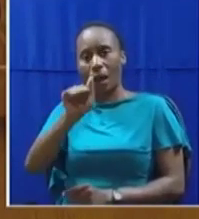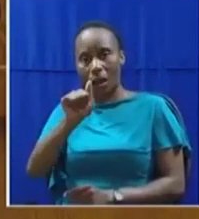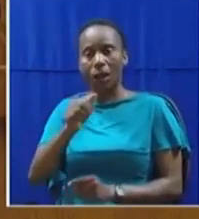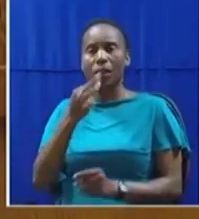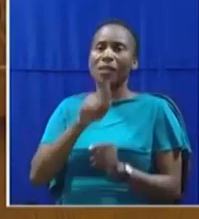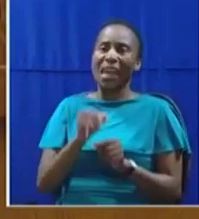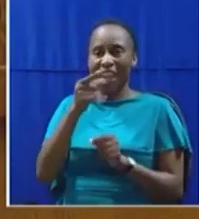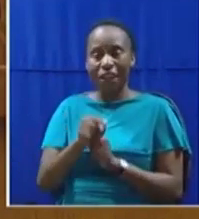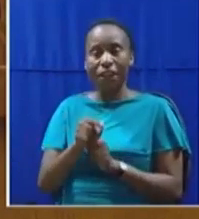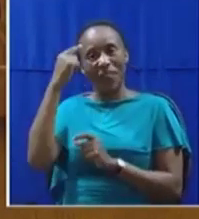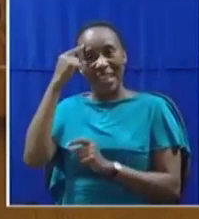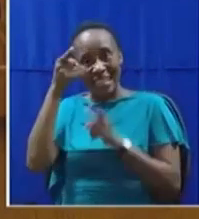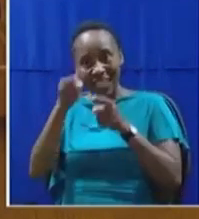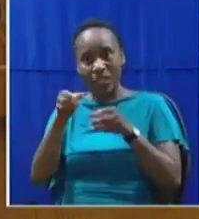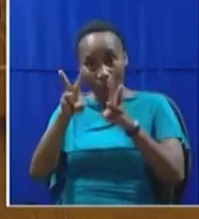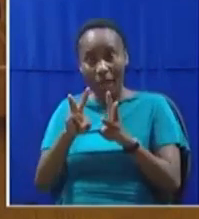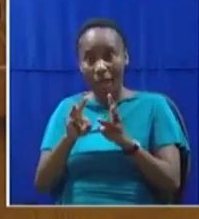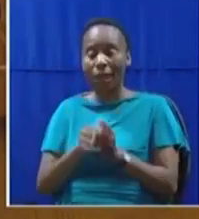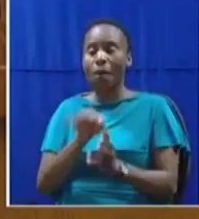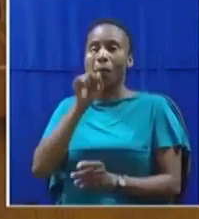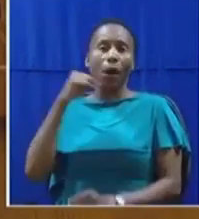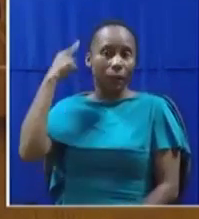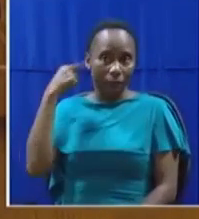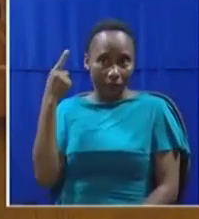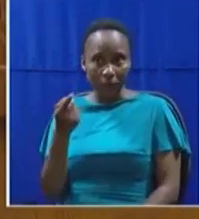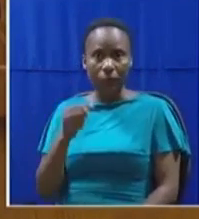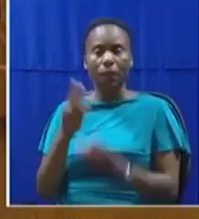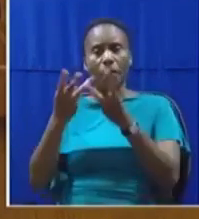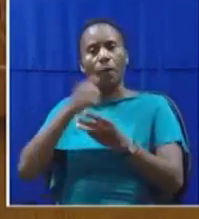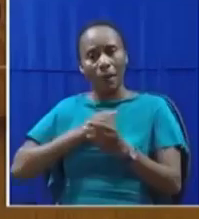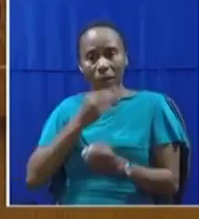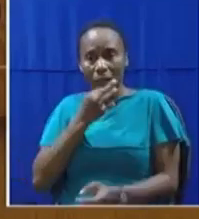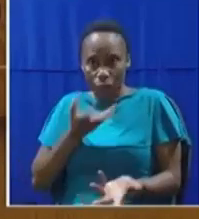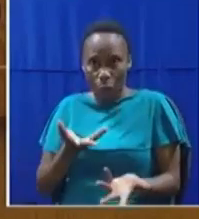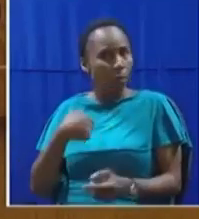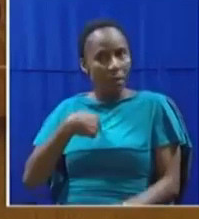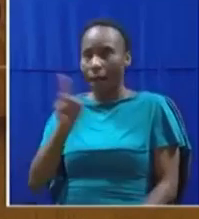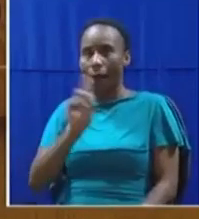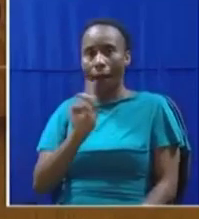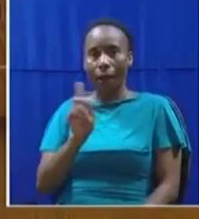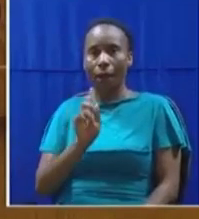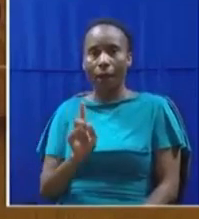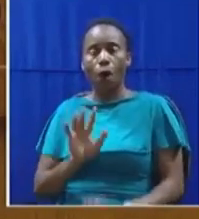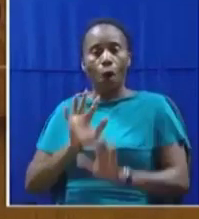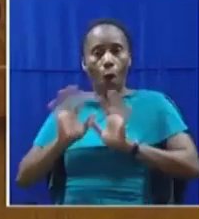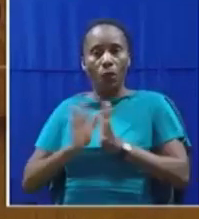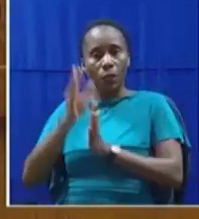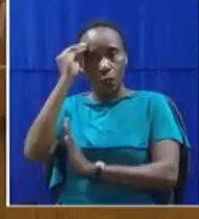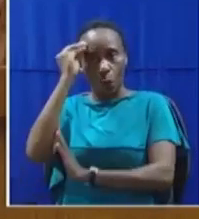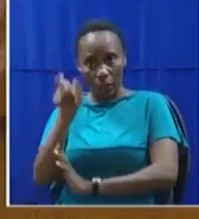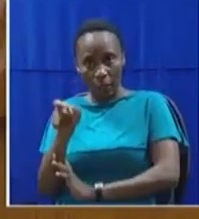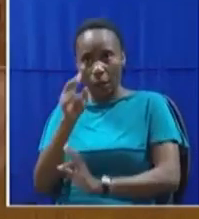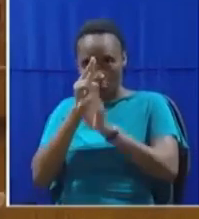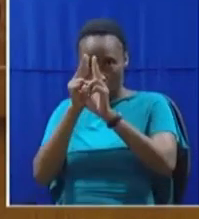uyapambana. That is what my people say, not me. I only know him as